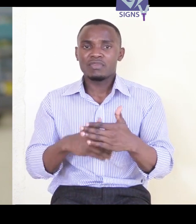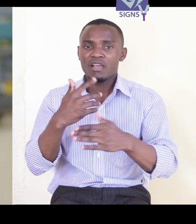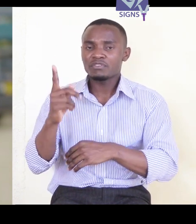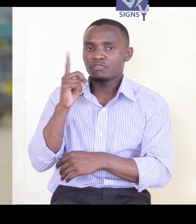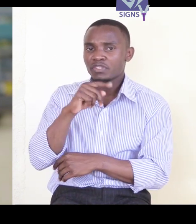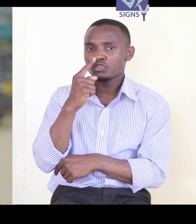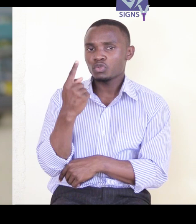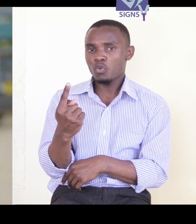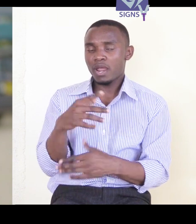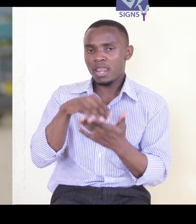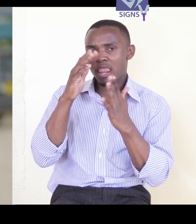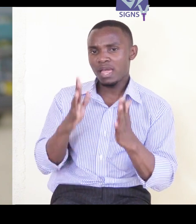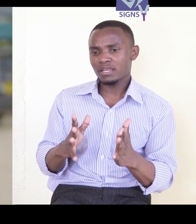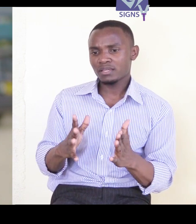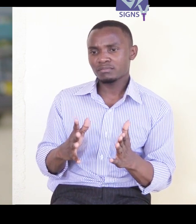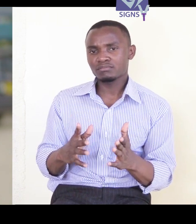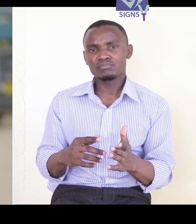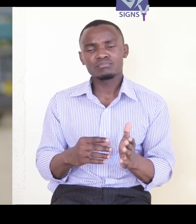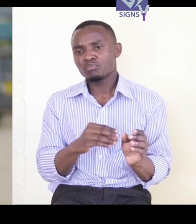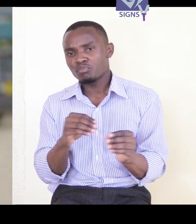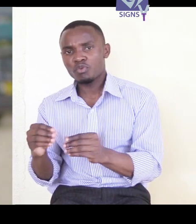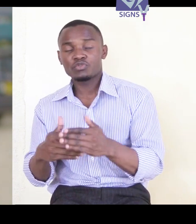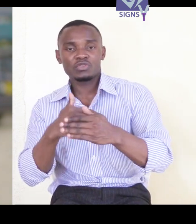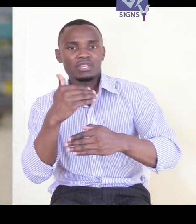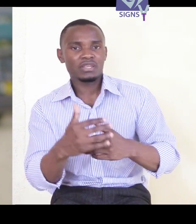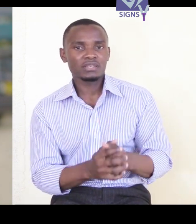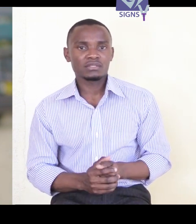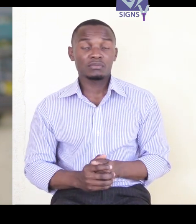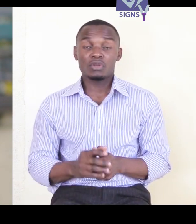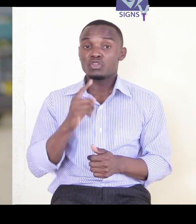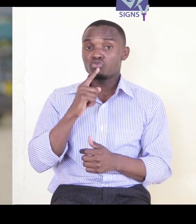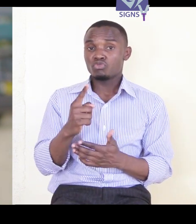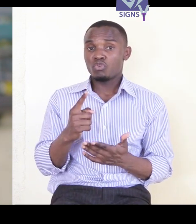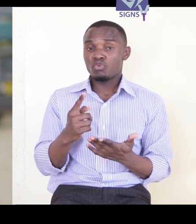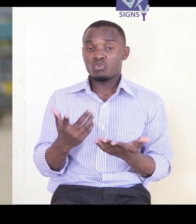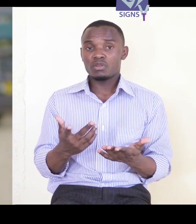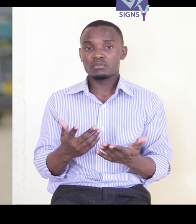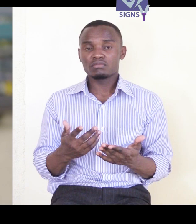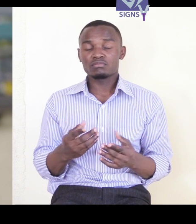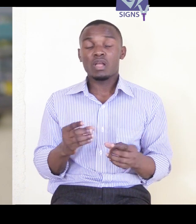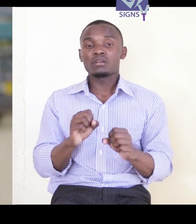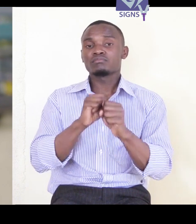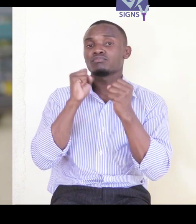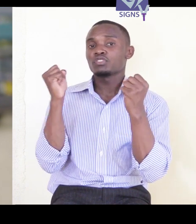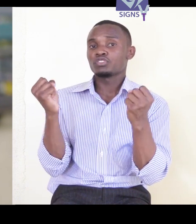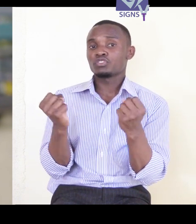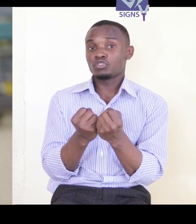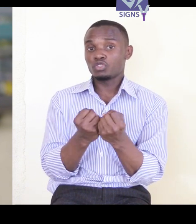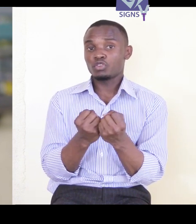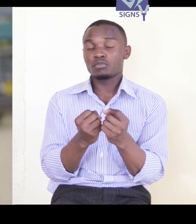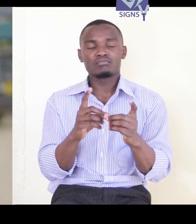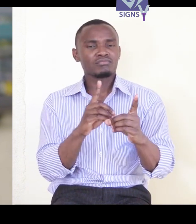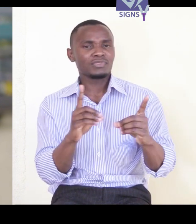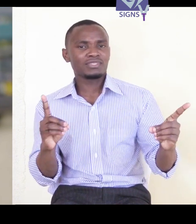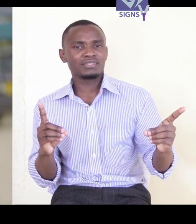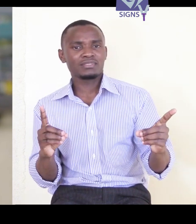do. You finish with one learner, you go to the next. You show them hand on hand. So social distancing is